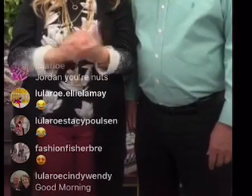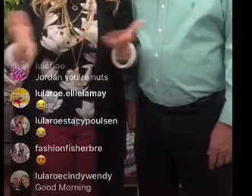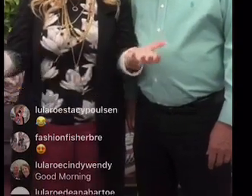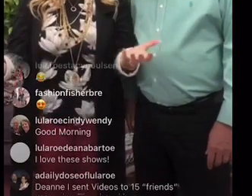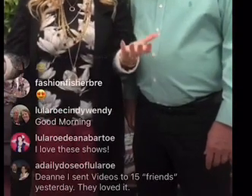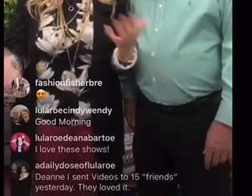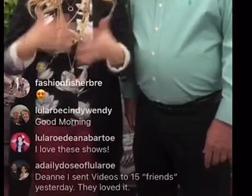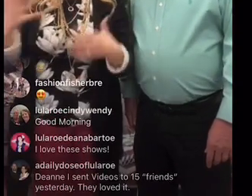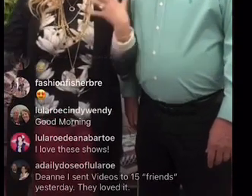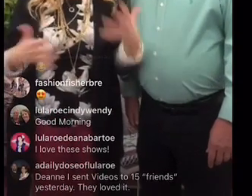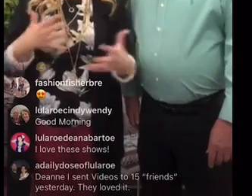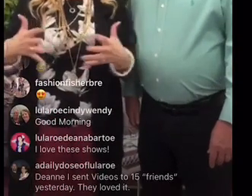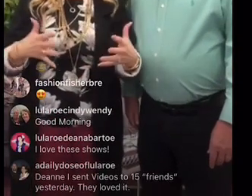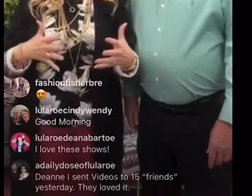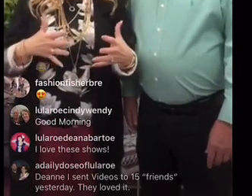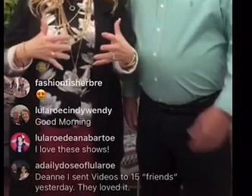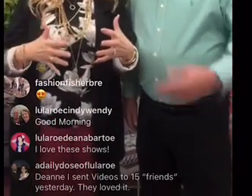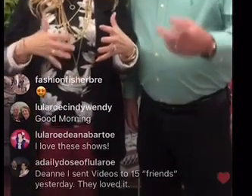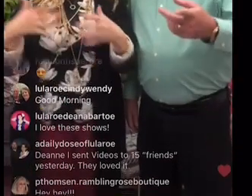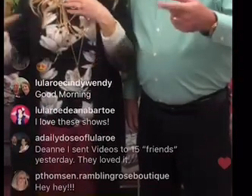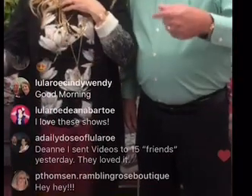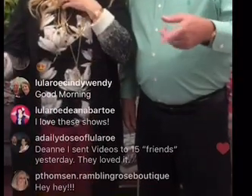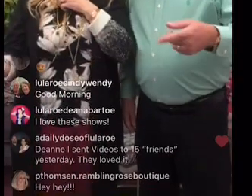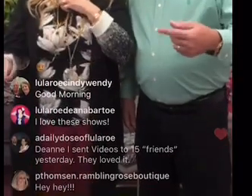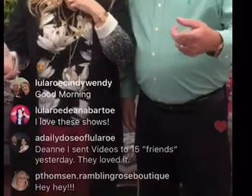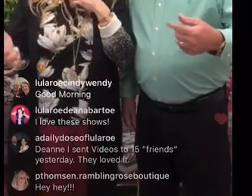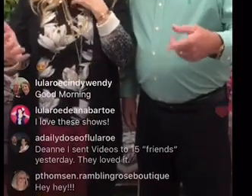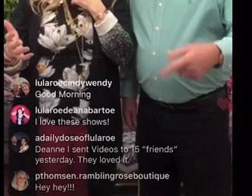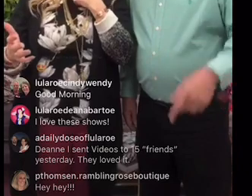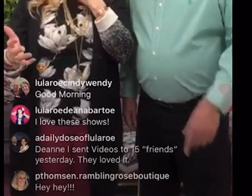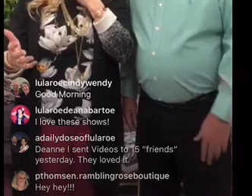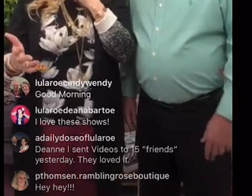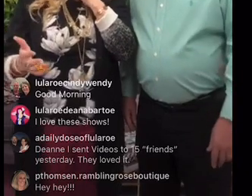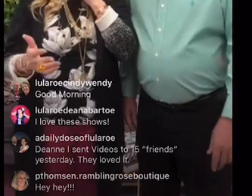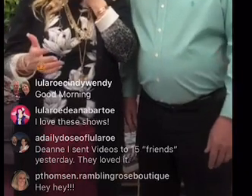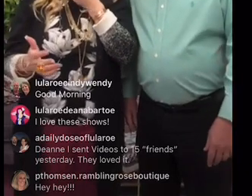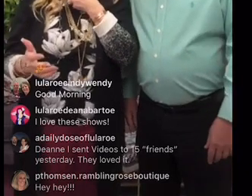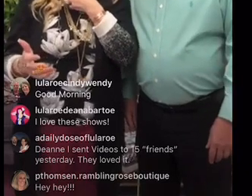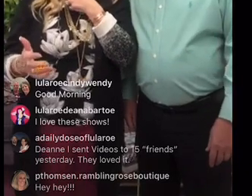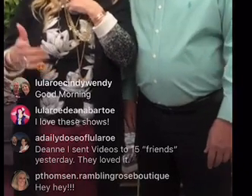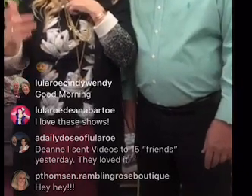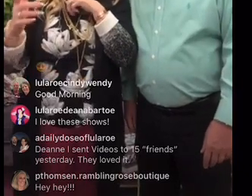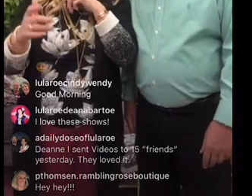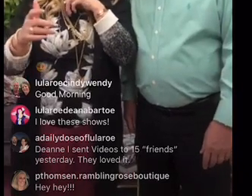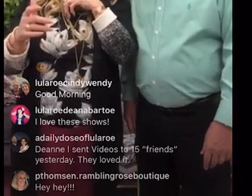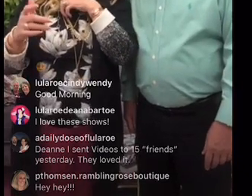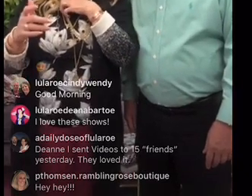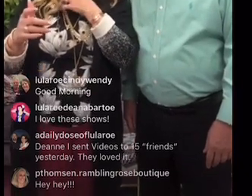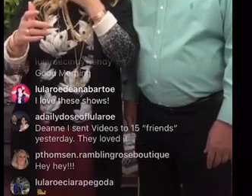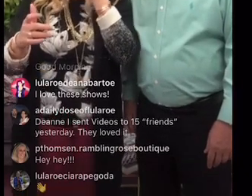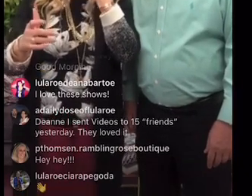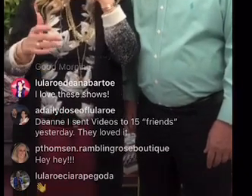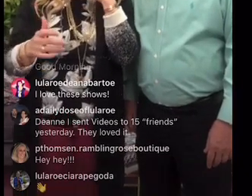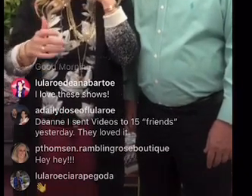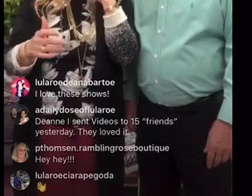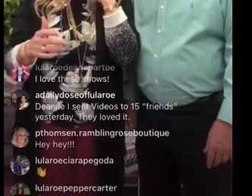retailers. I know. I would just, you know. But the 300 that are on are our favorites. That's right. Right now. Because it's very, very